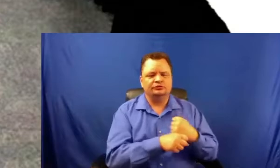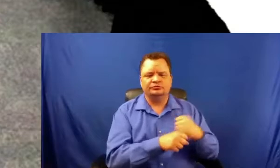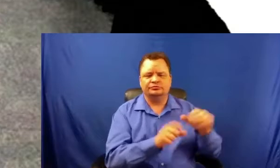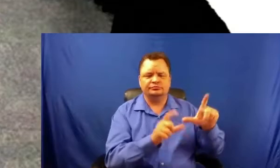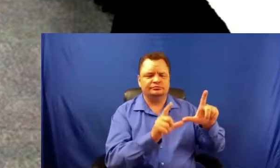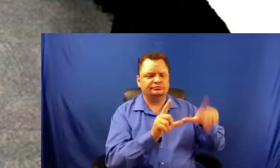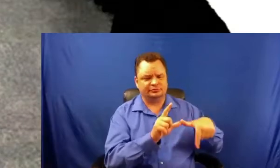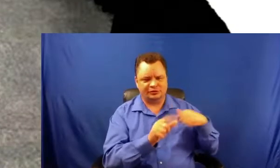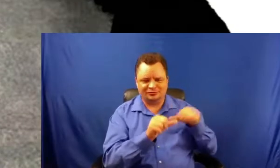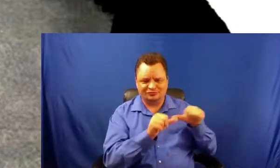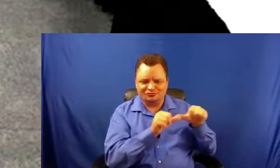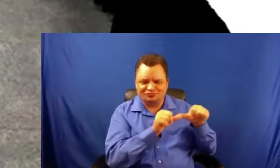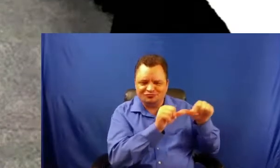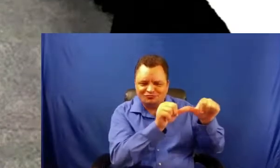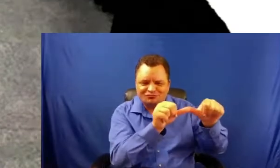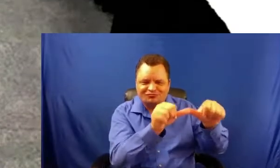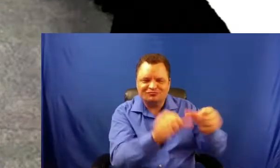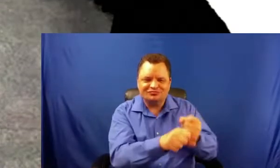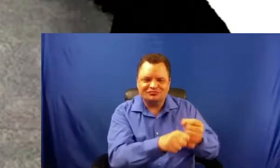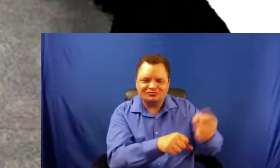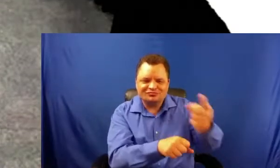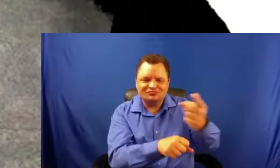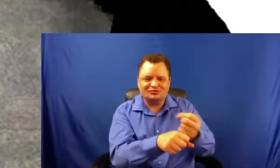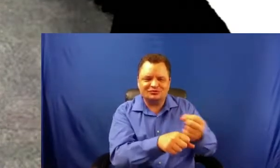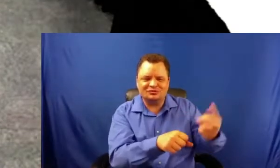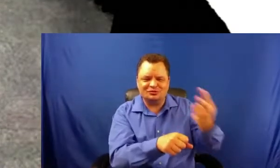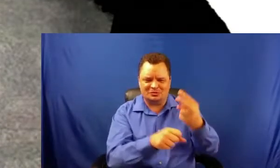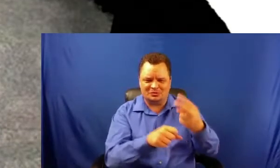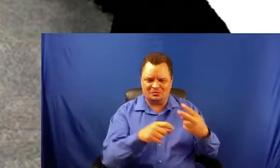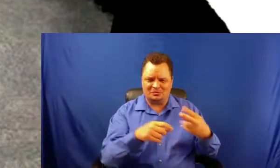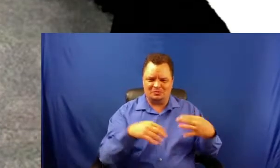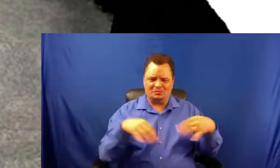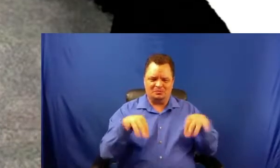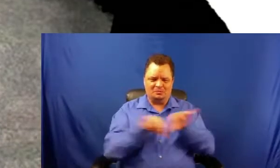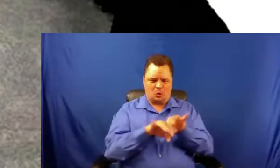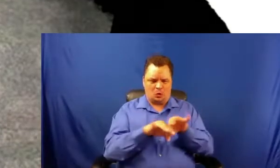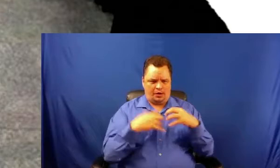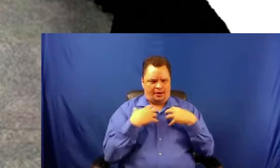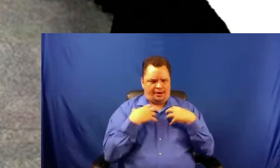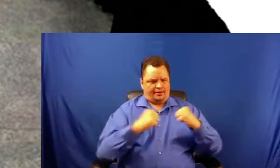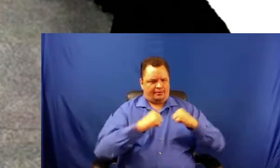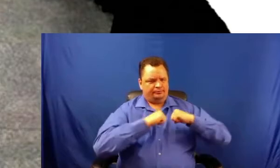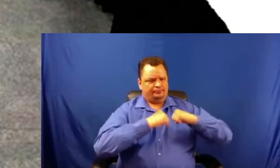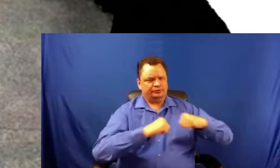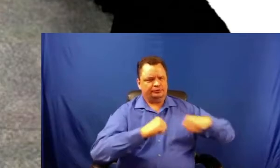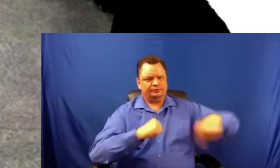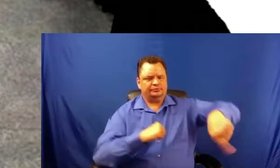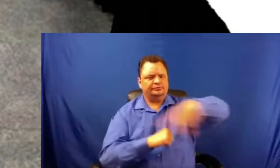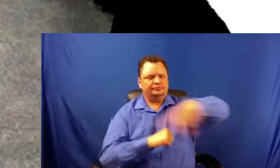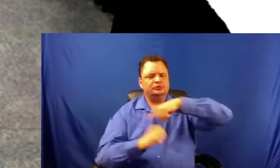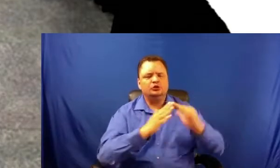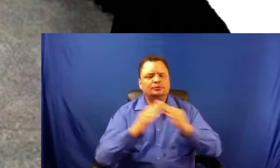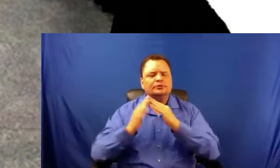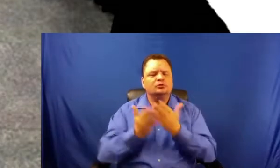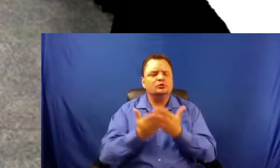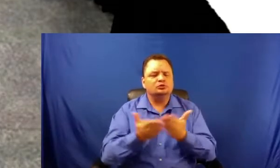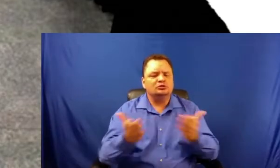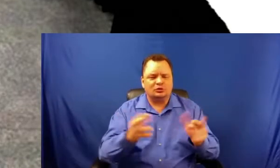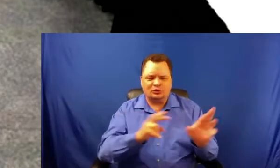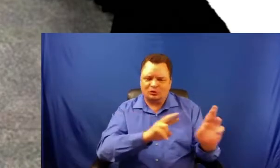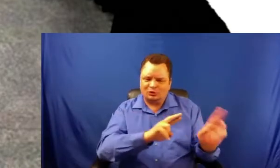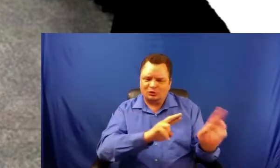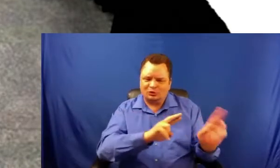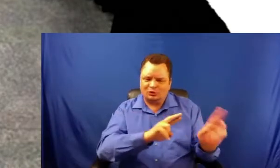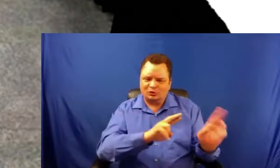to the health protection of our community, that we have those resources that are maintained and not cut off as we're navigating our way